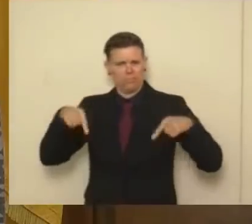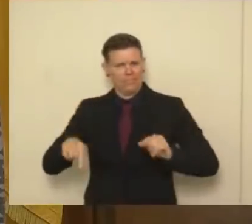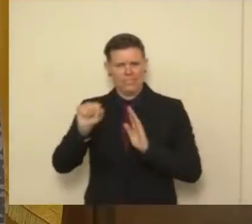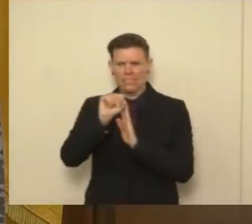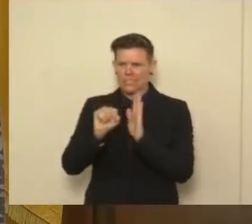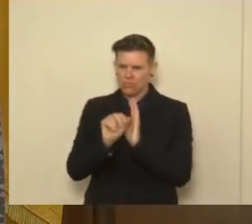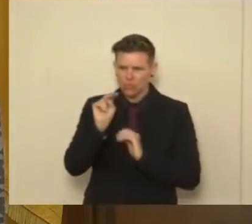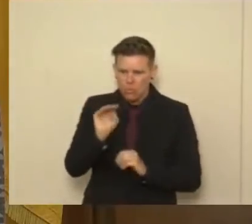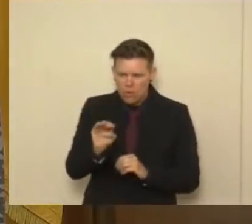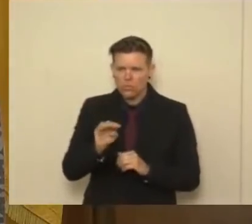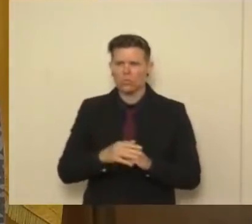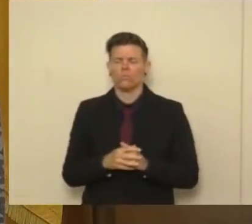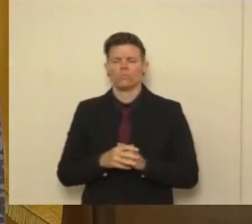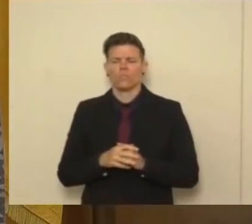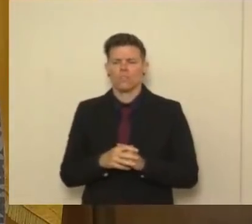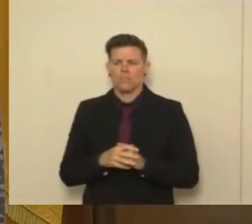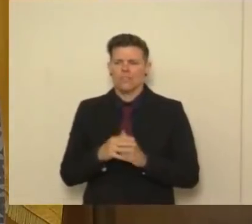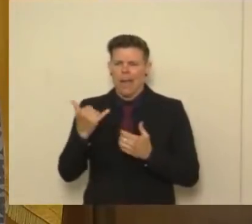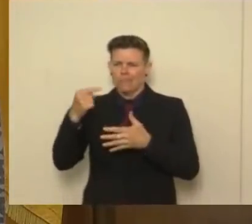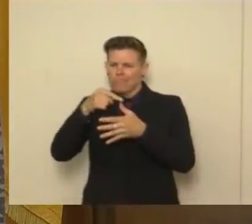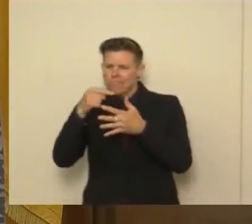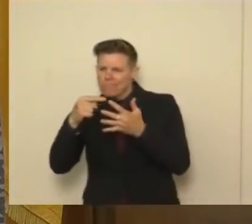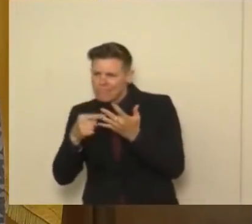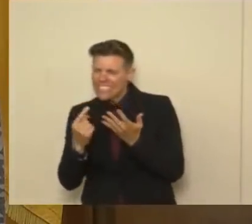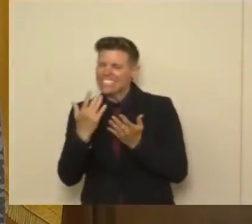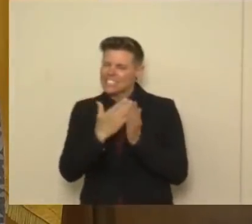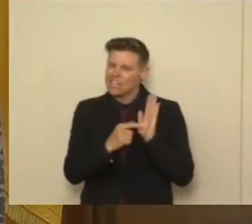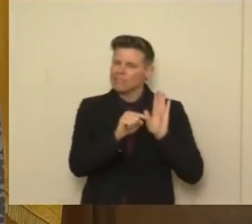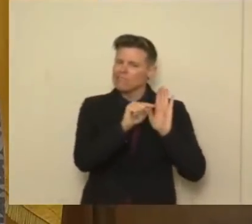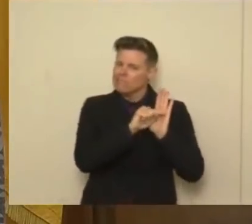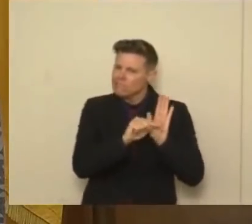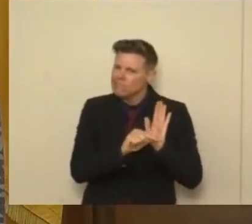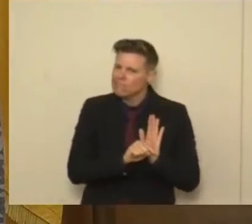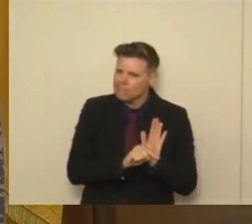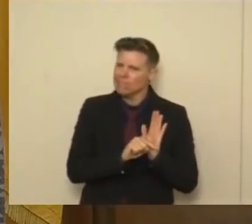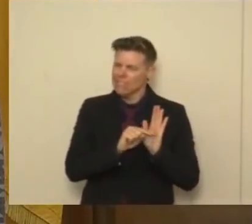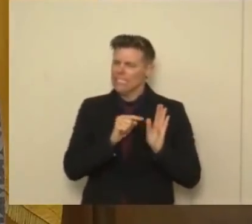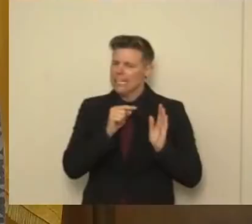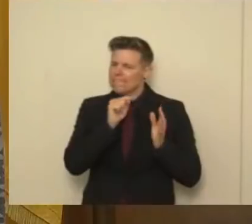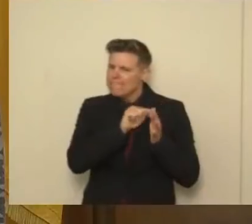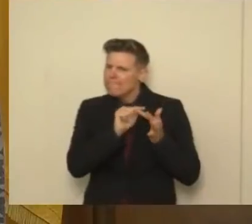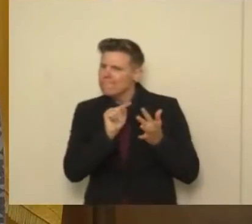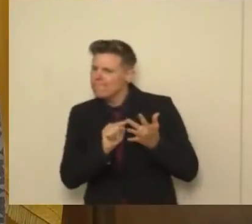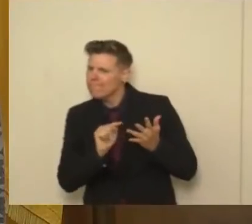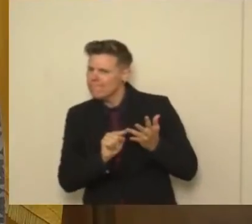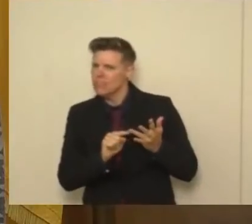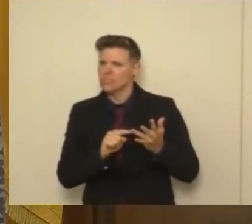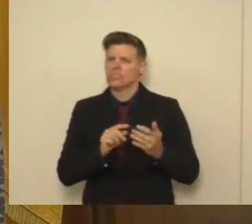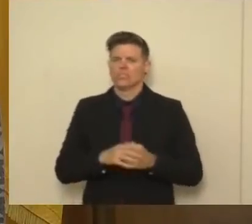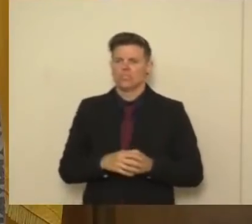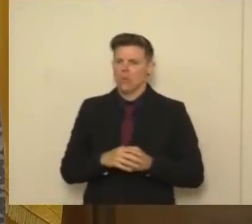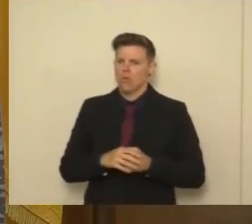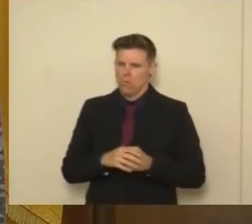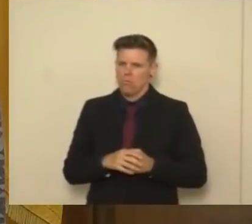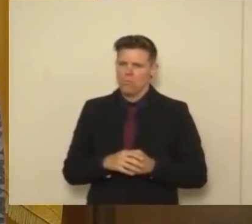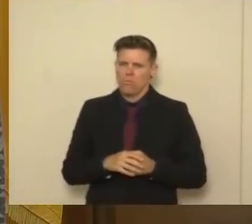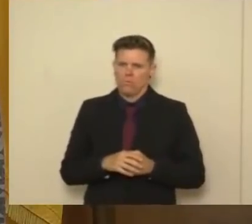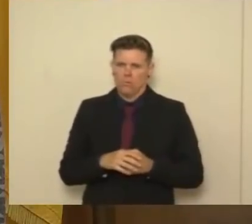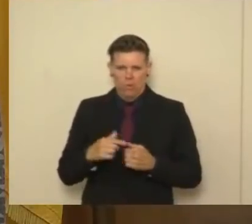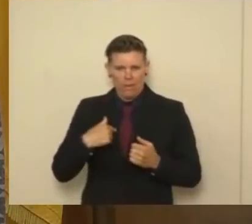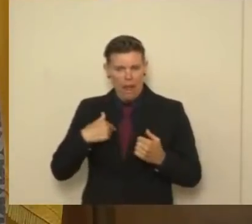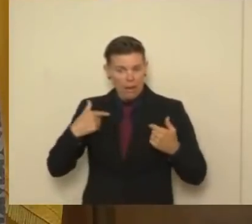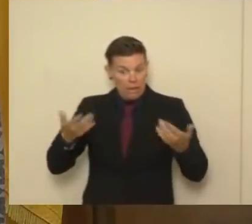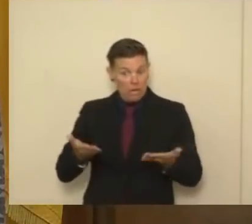also talk about some of the negative trends that aren't exempt in New Mexico, but definitely going on around the country. I